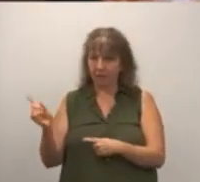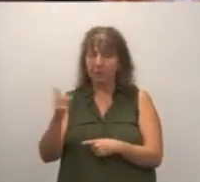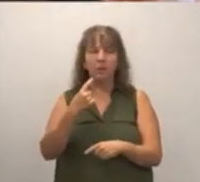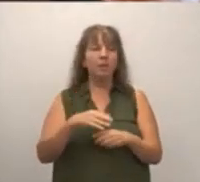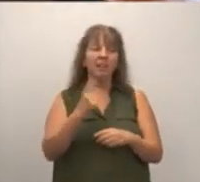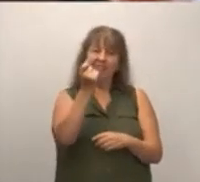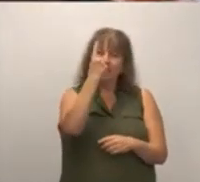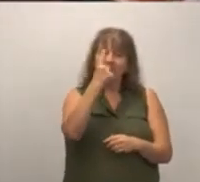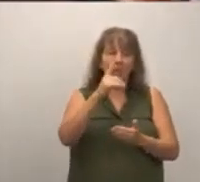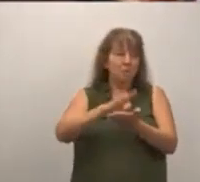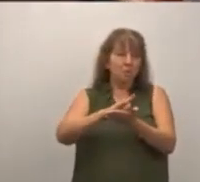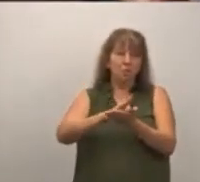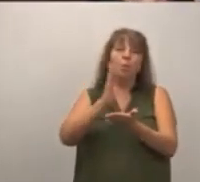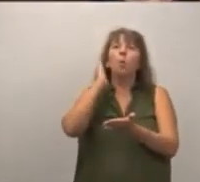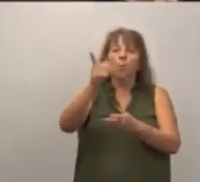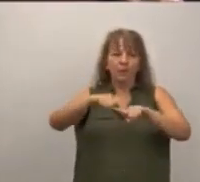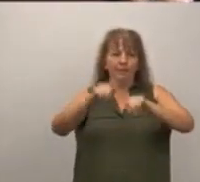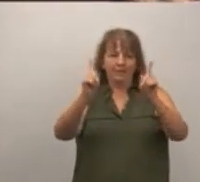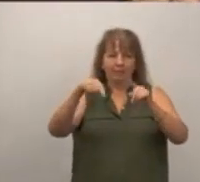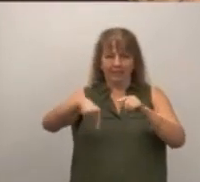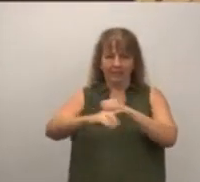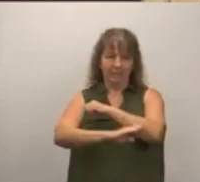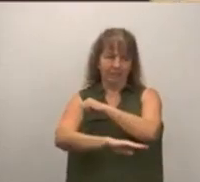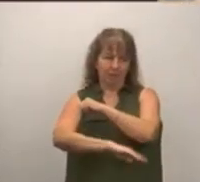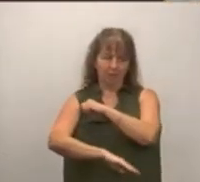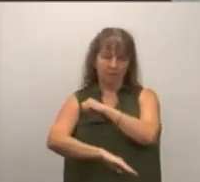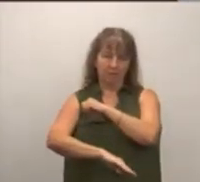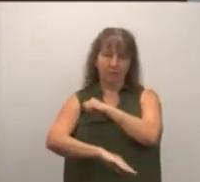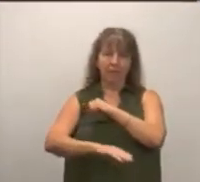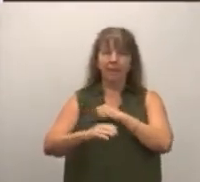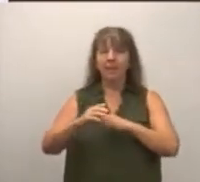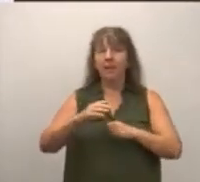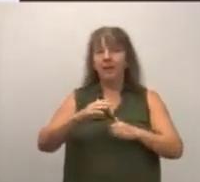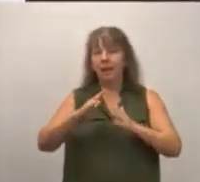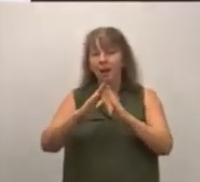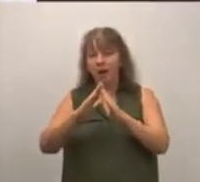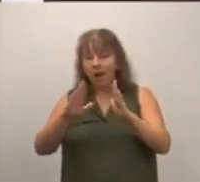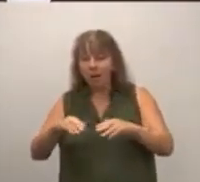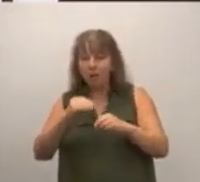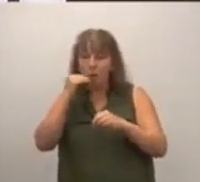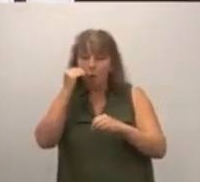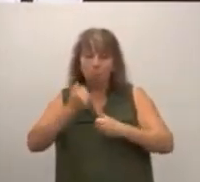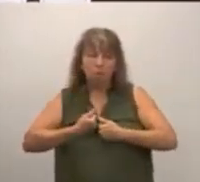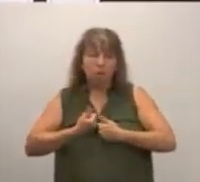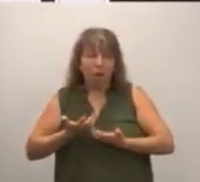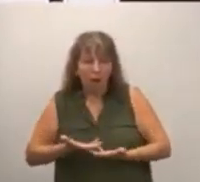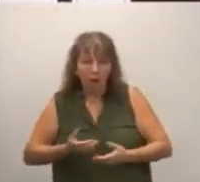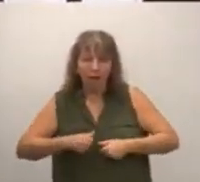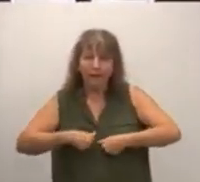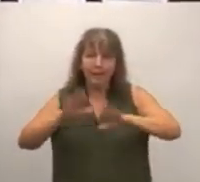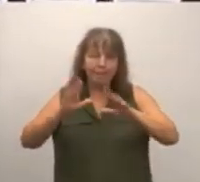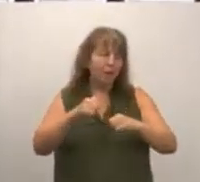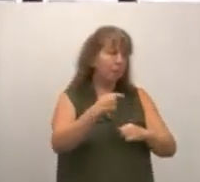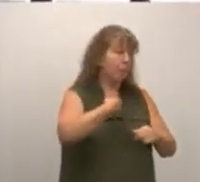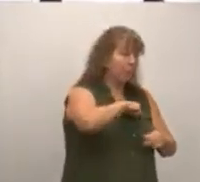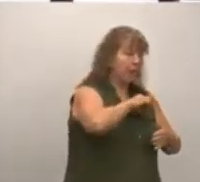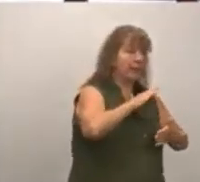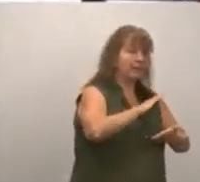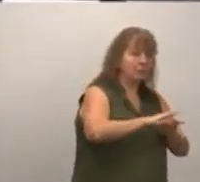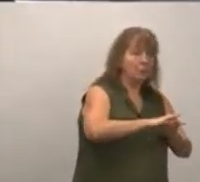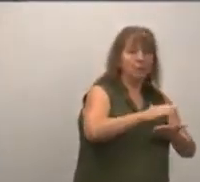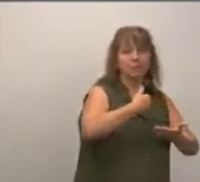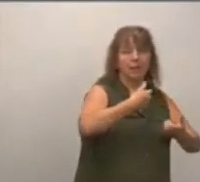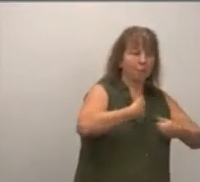sacrifices within our schools, and schools certainly will not be perfect, but we will certainly be committed to continuous